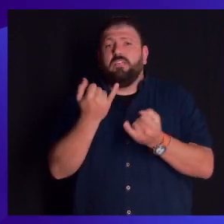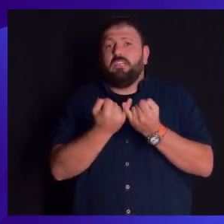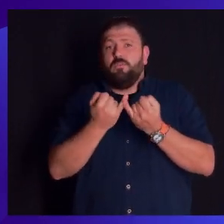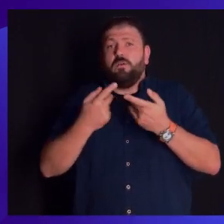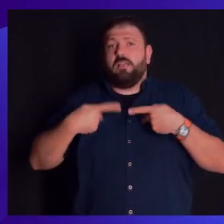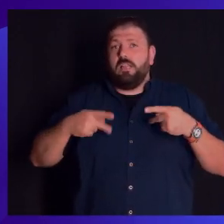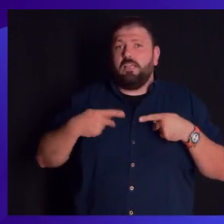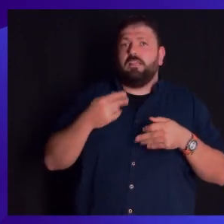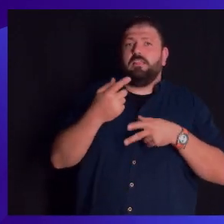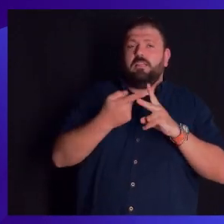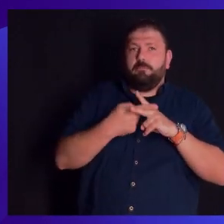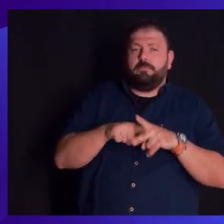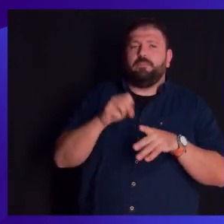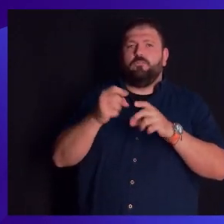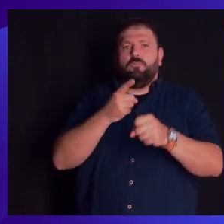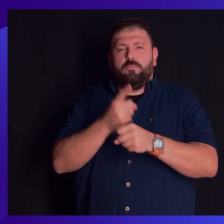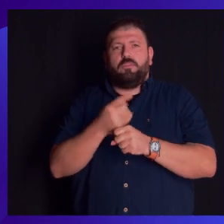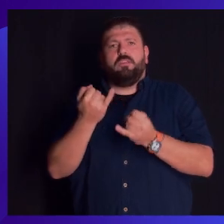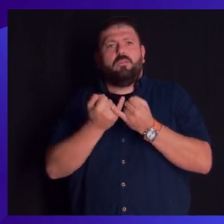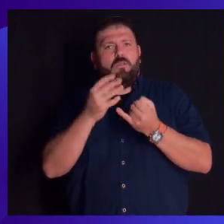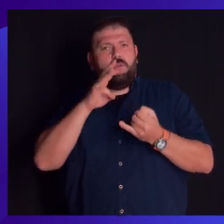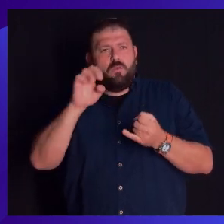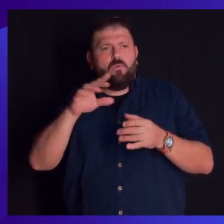people start to take opportunities.